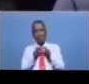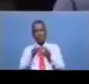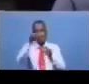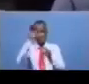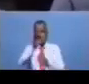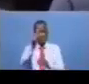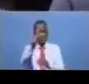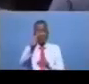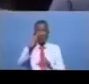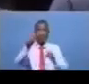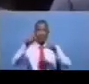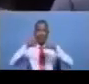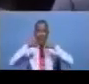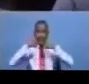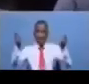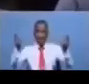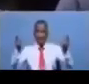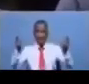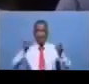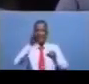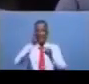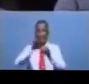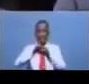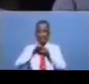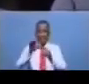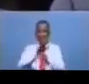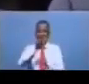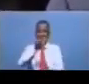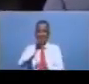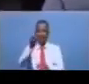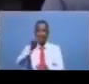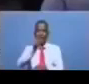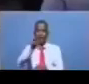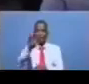declaration, you stated that the total valid votes for the election was